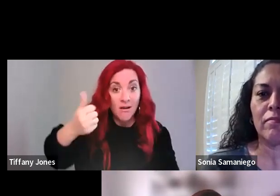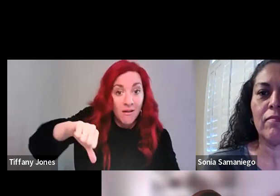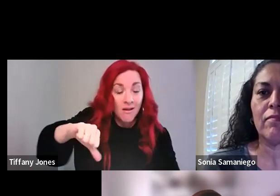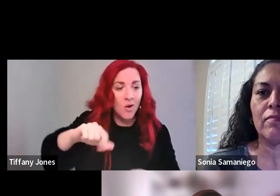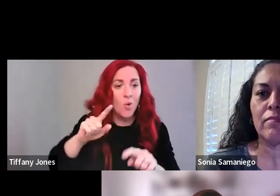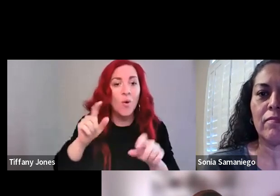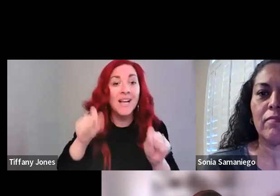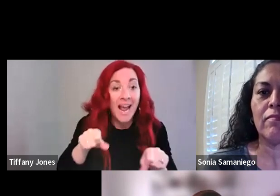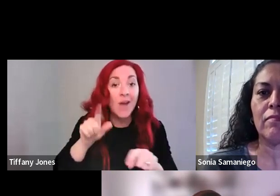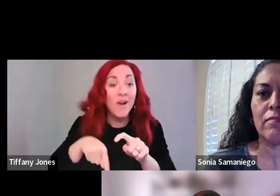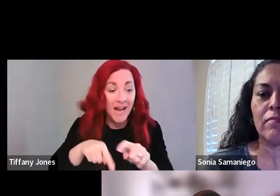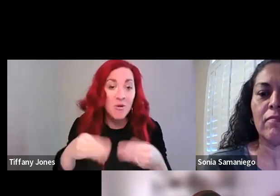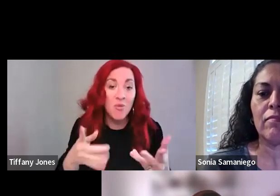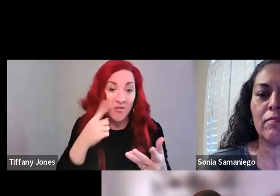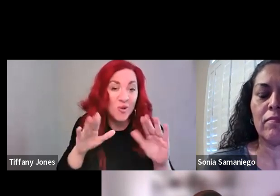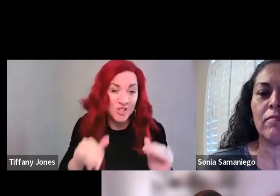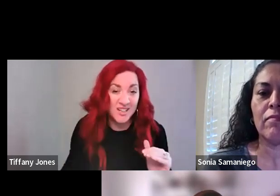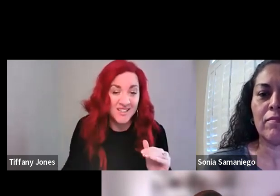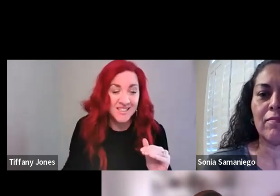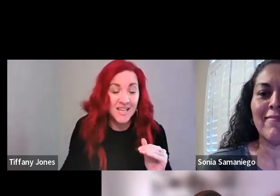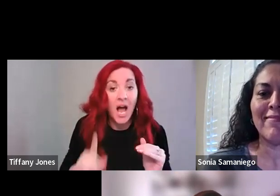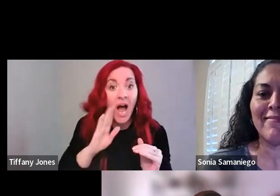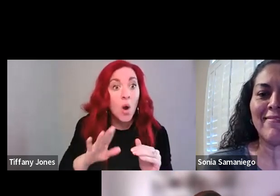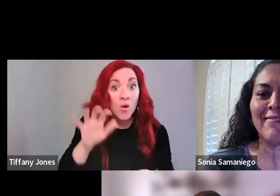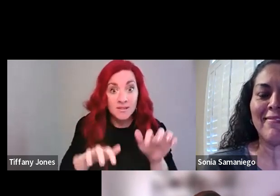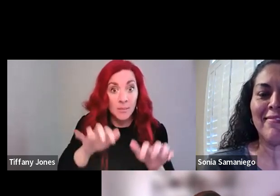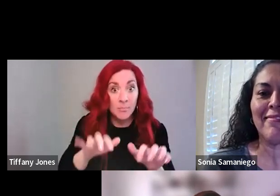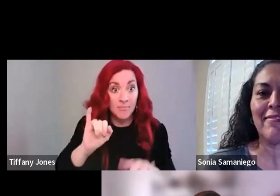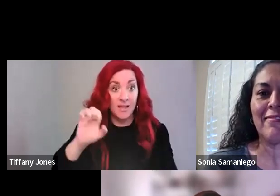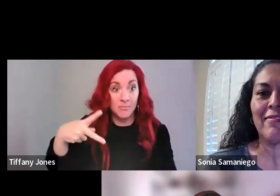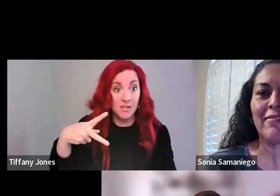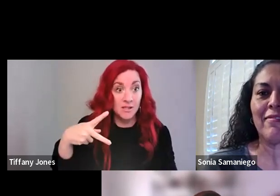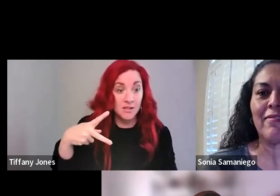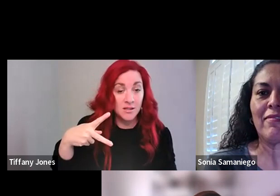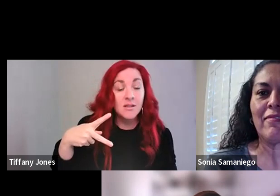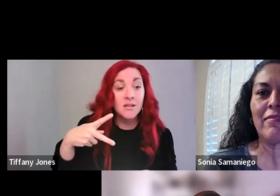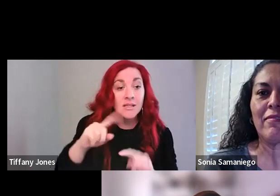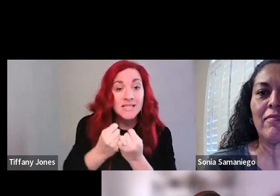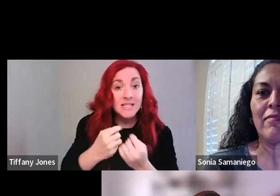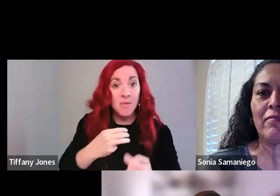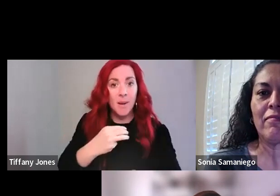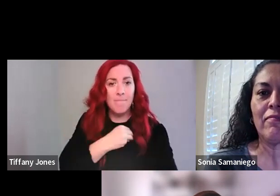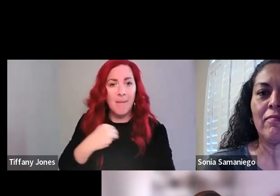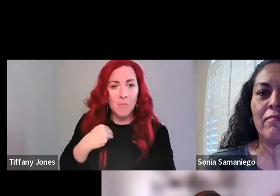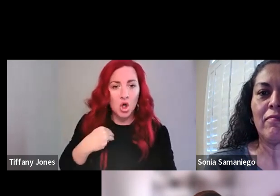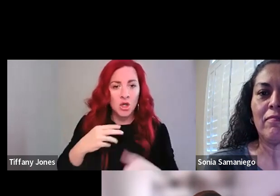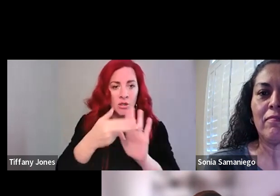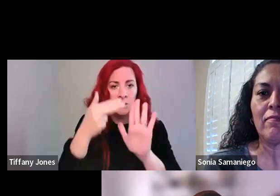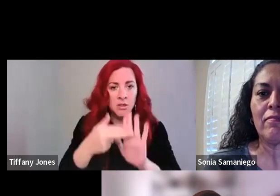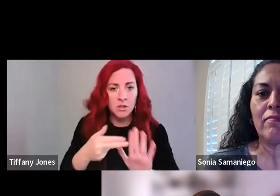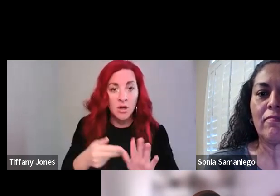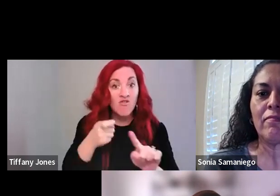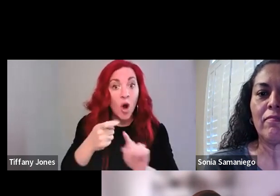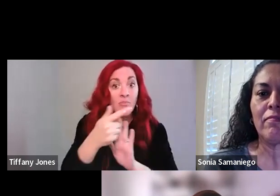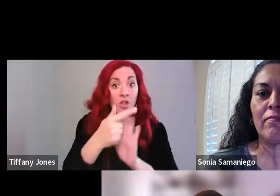your child. And I'll put the IEP team member definitions from the statute.